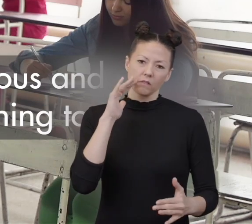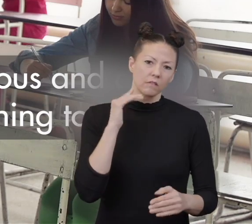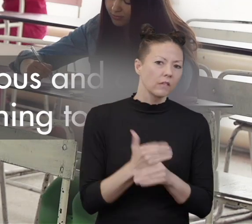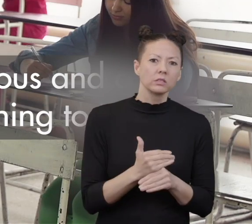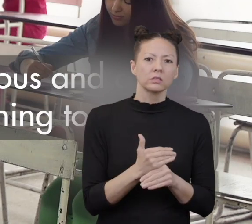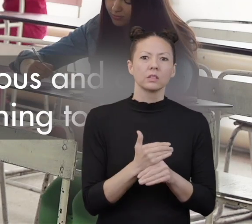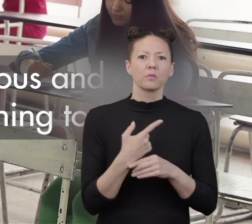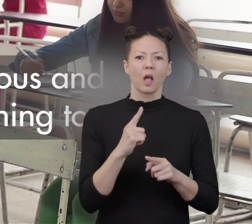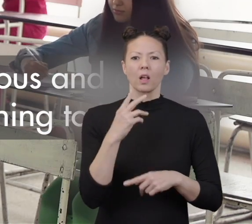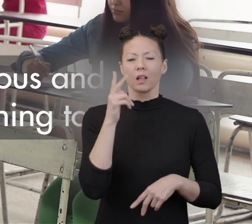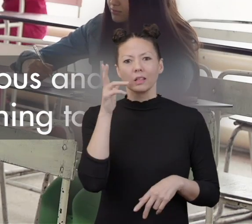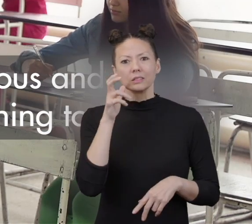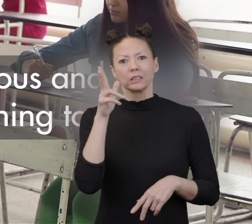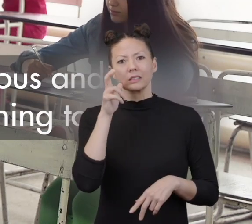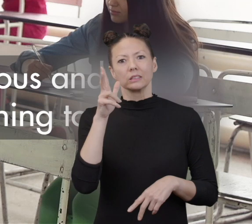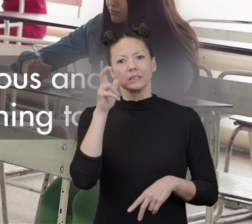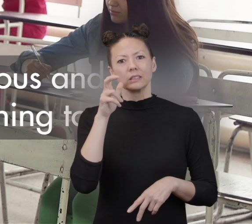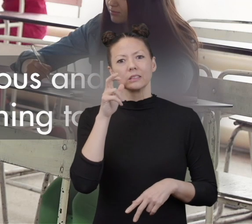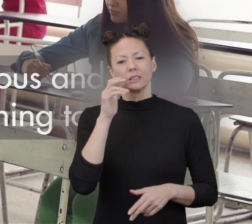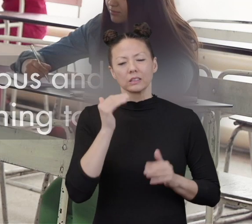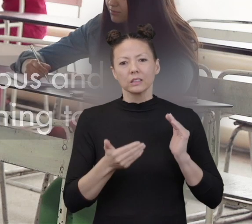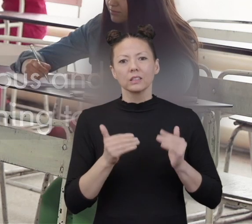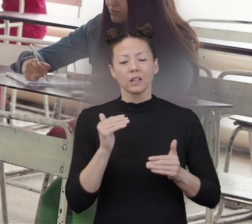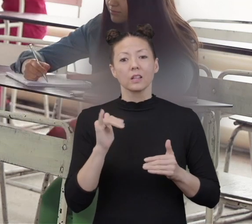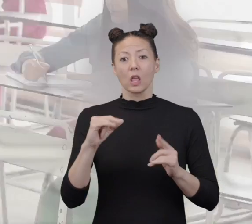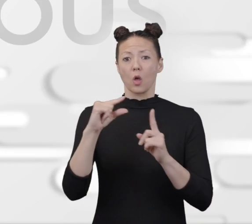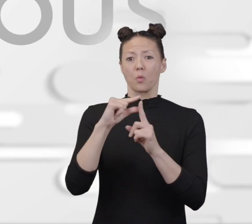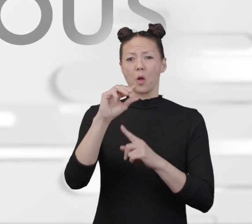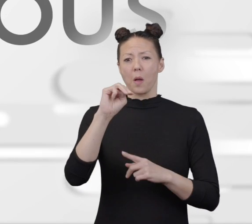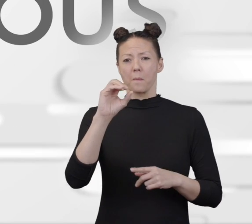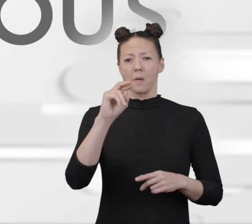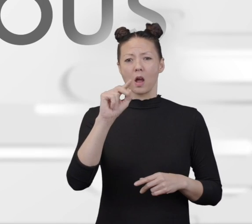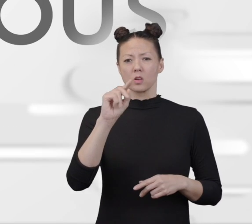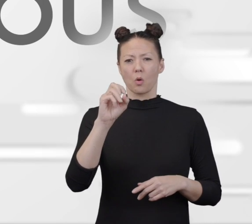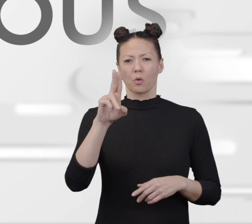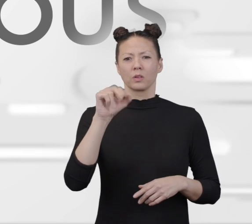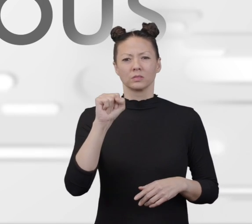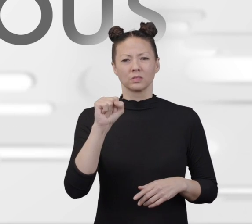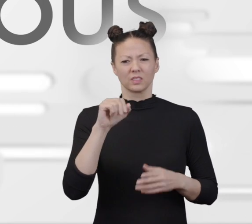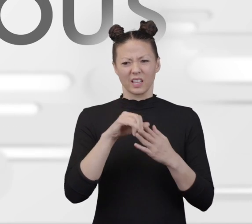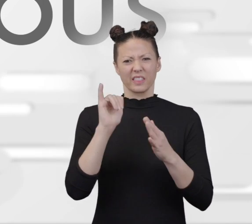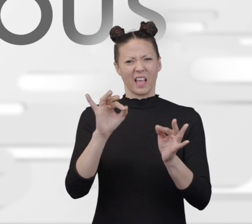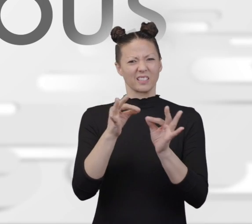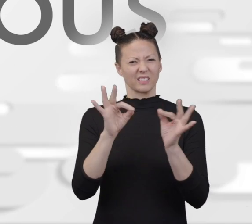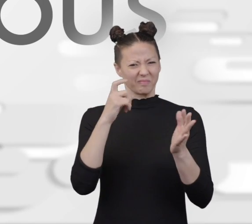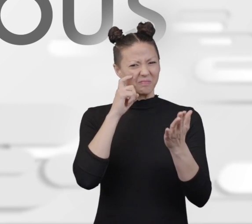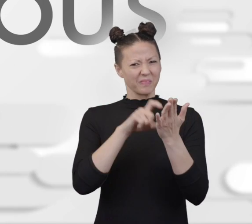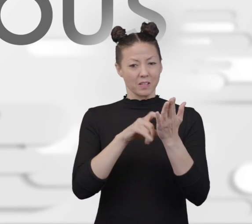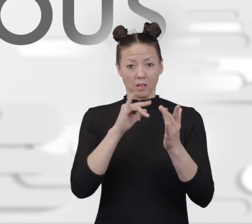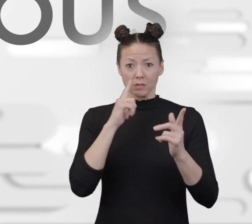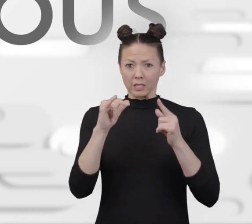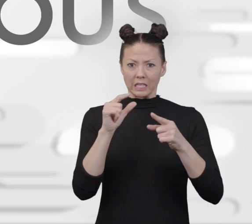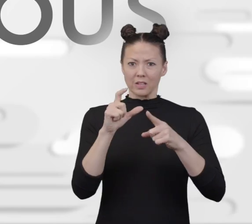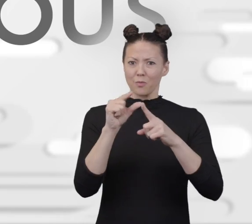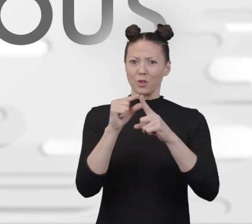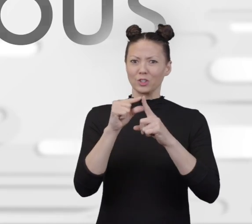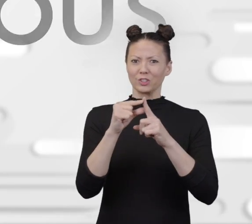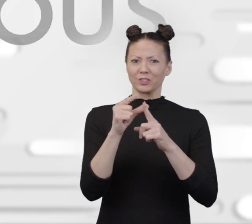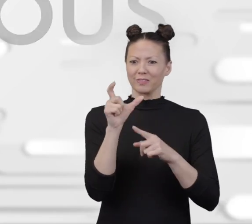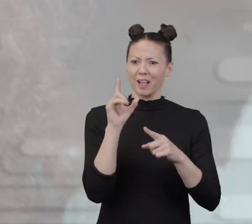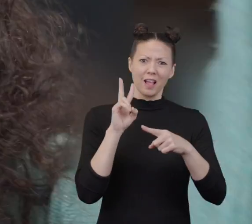fell asleep listening to it. The word monotonous in that sentence is quite a big